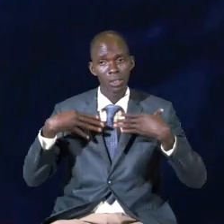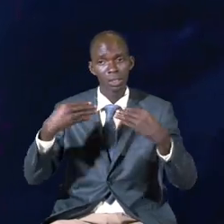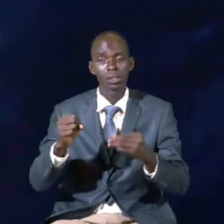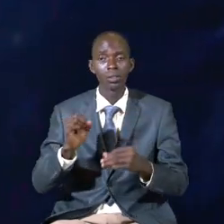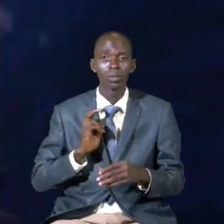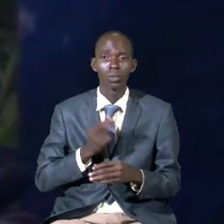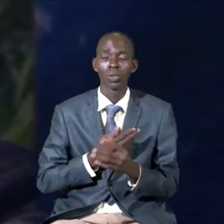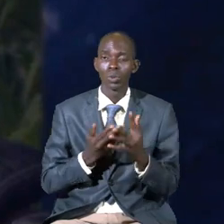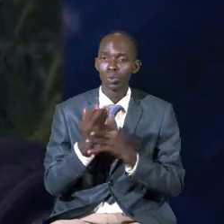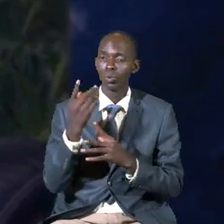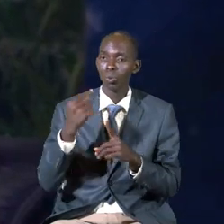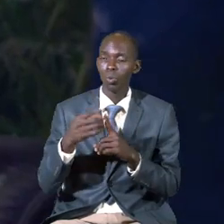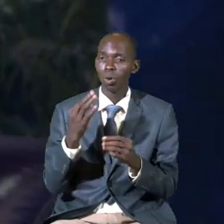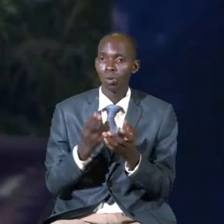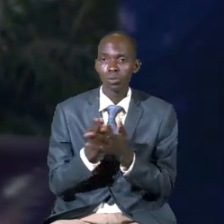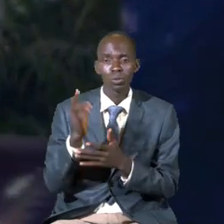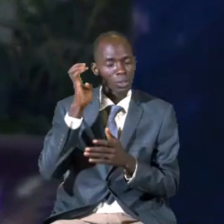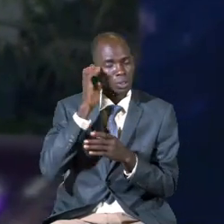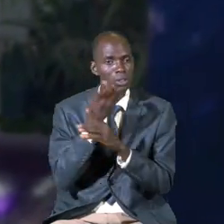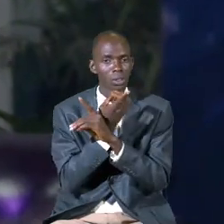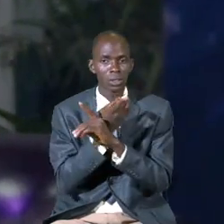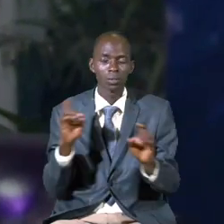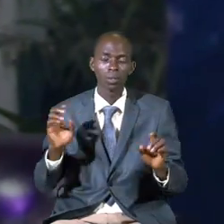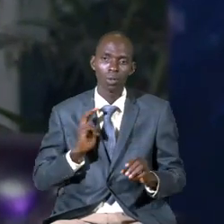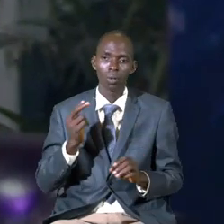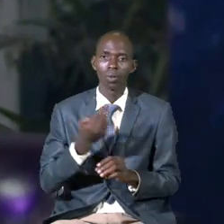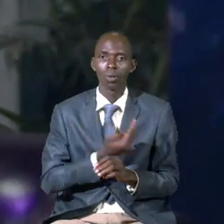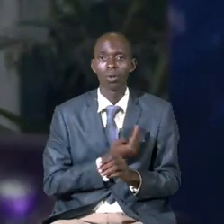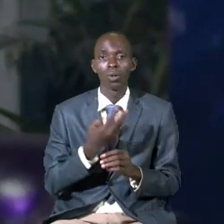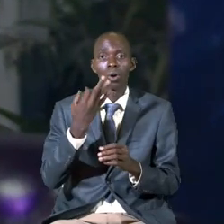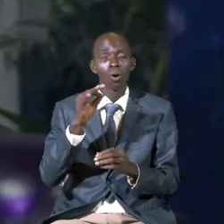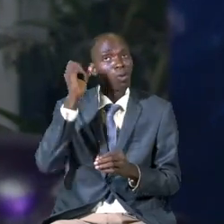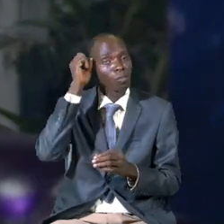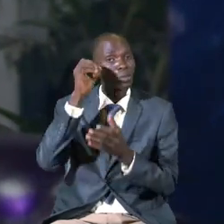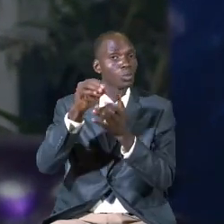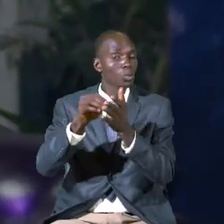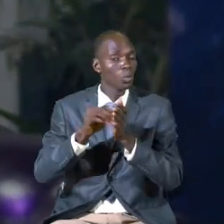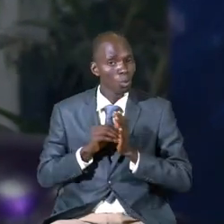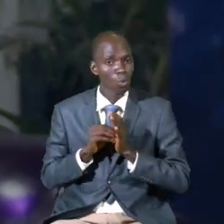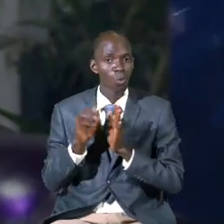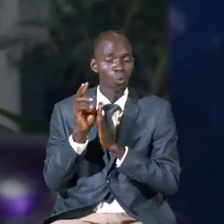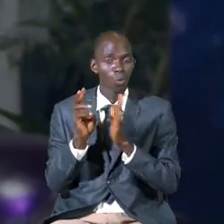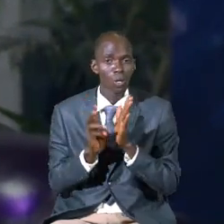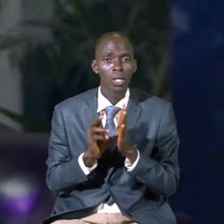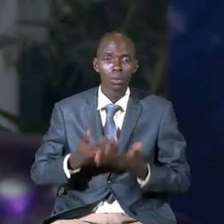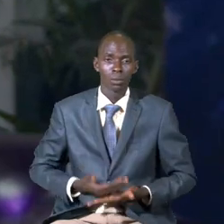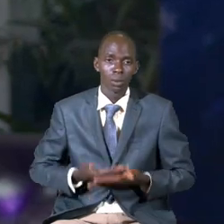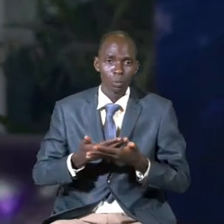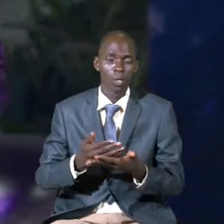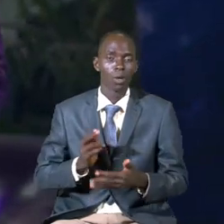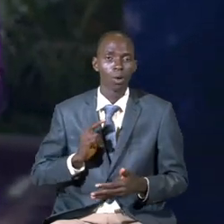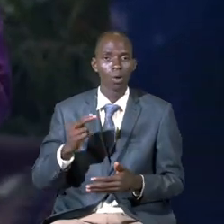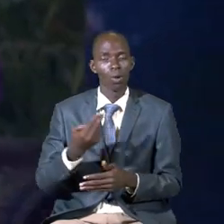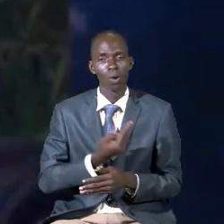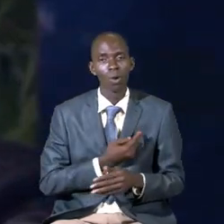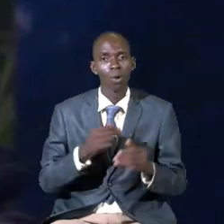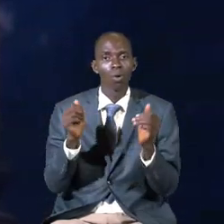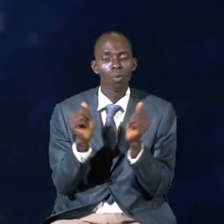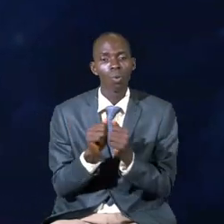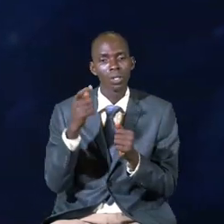the word of truth he delivered us of his soon will be gutting us with the